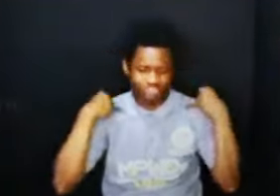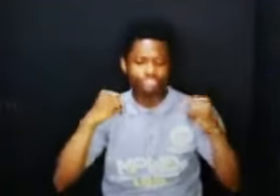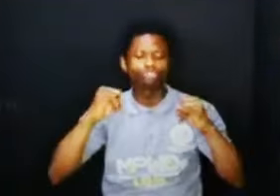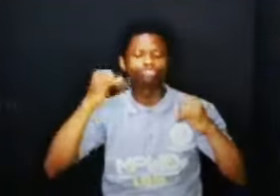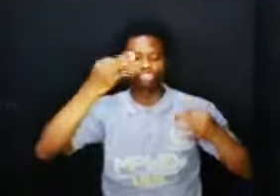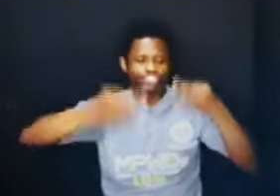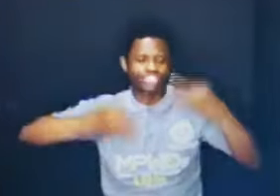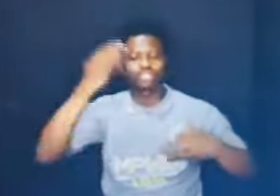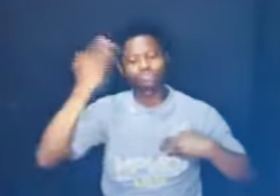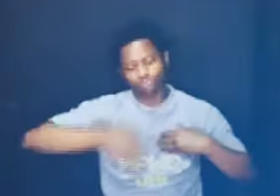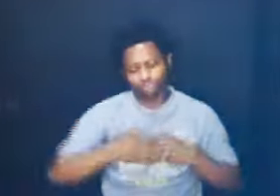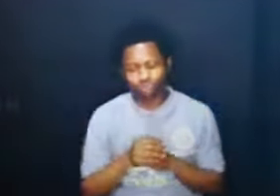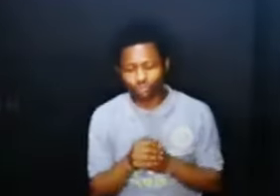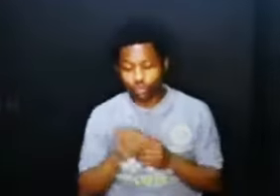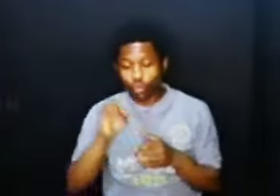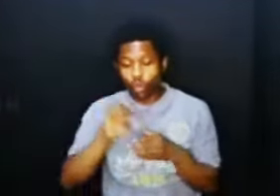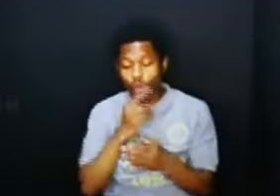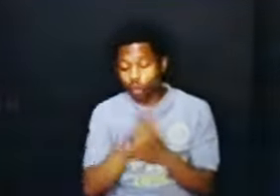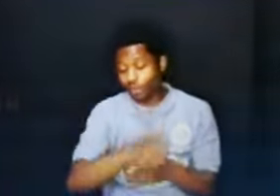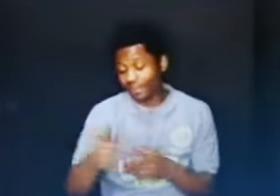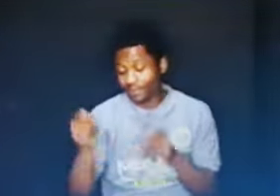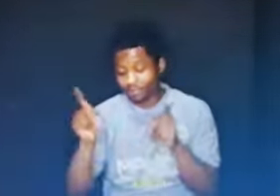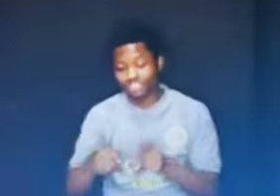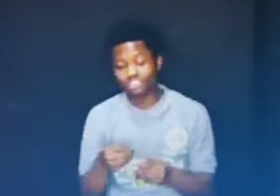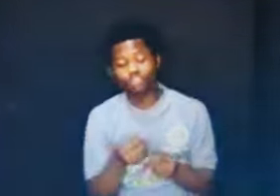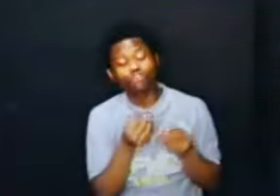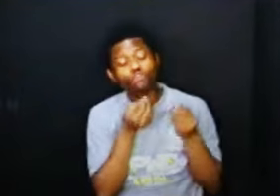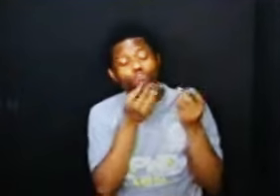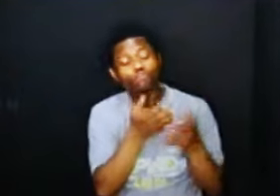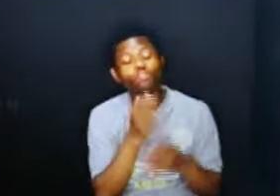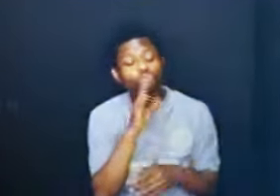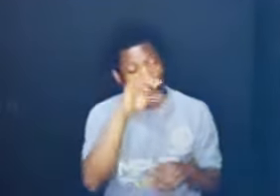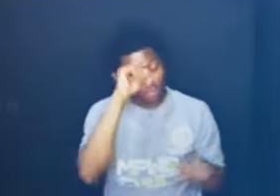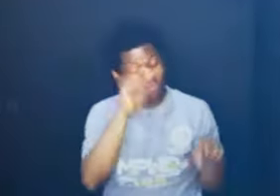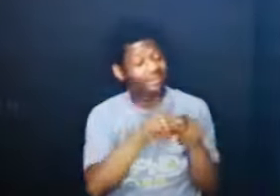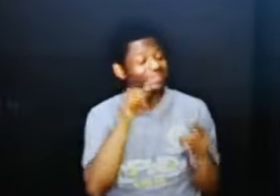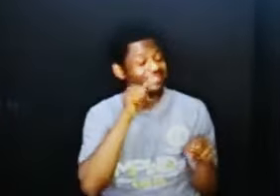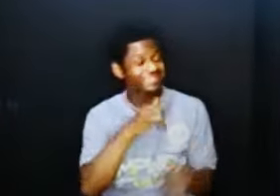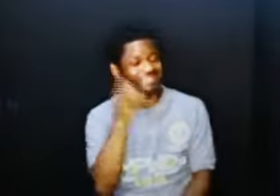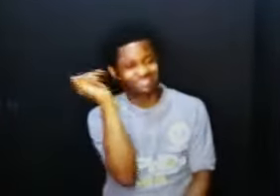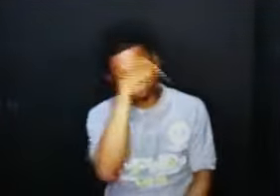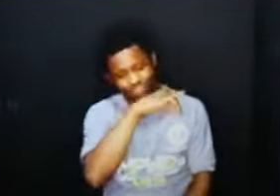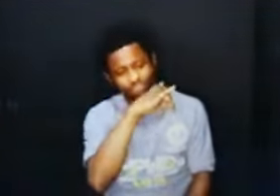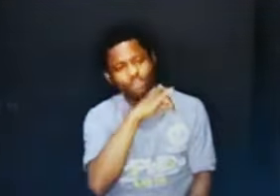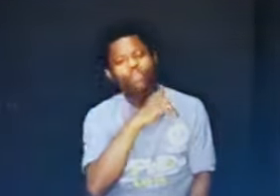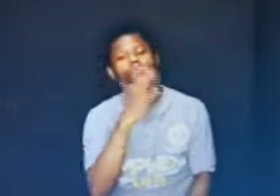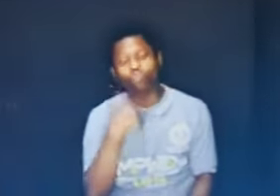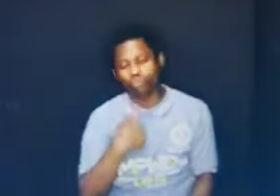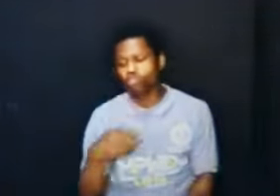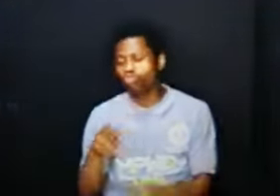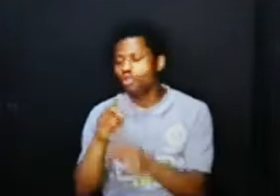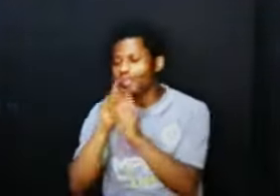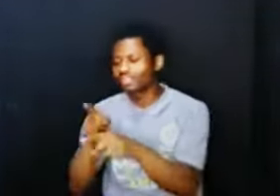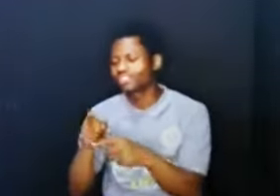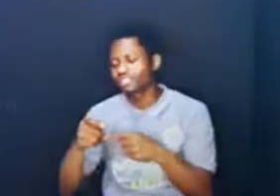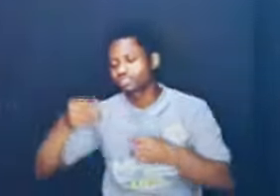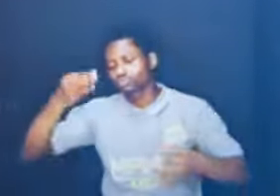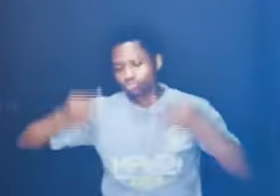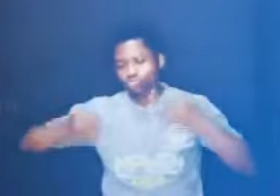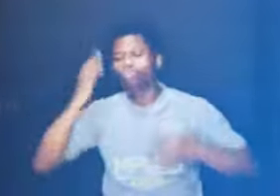to a brother or sister, Raka, is answerable to the court. And anyone who says, you